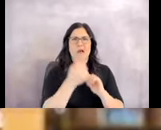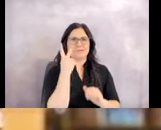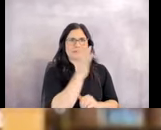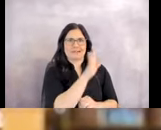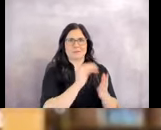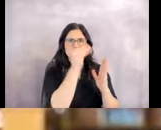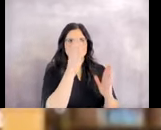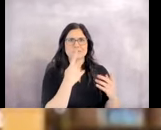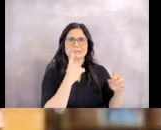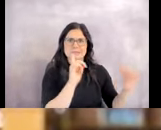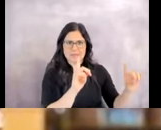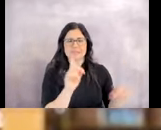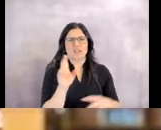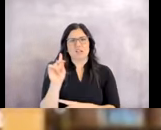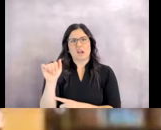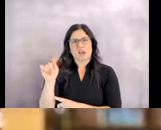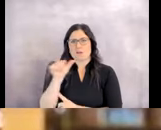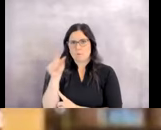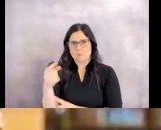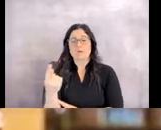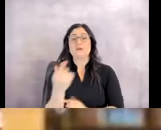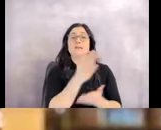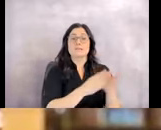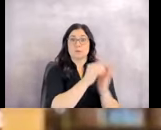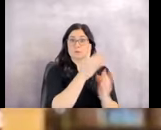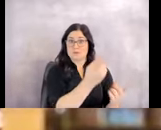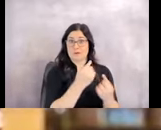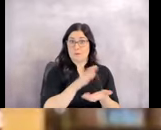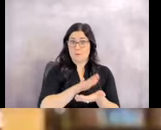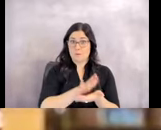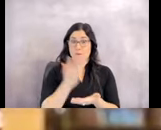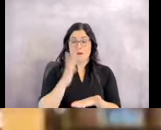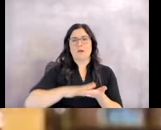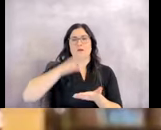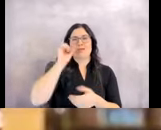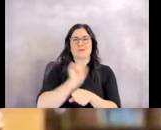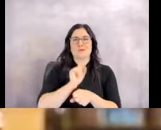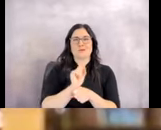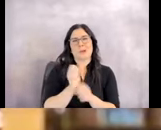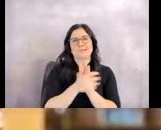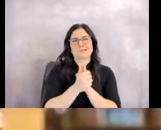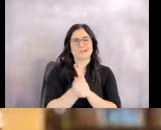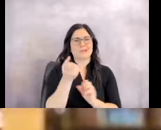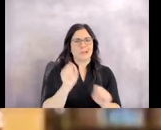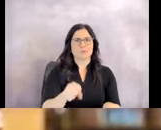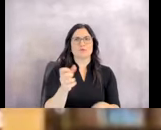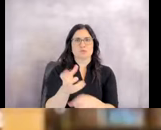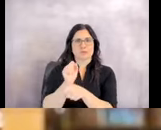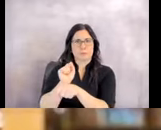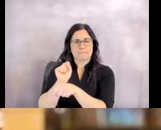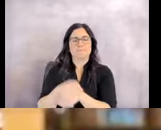data. Some students come to school to learn job skills, just transferable skills. Some